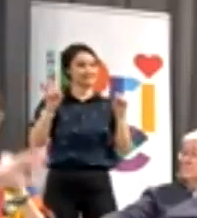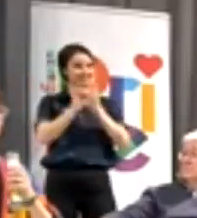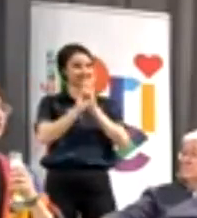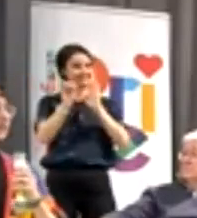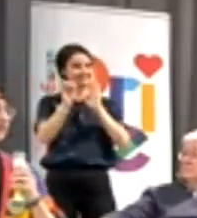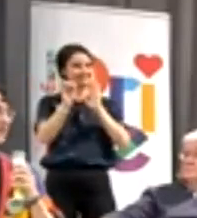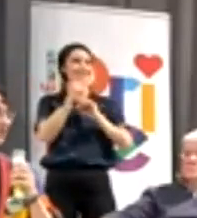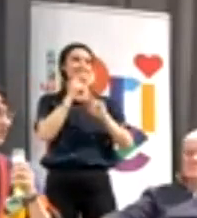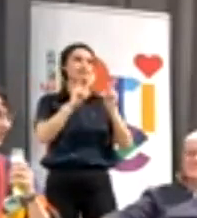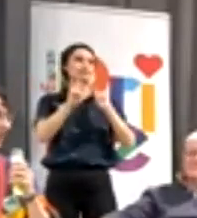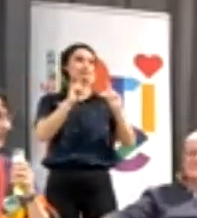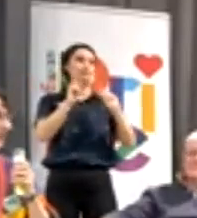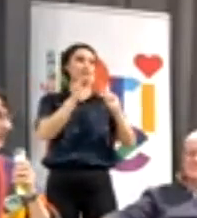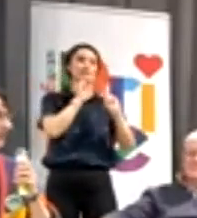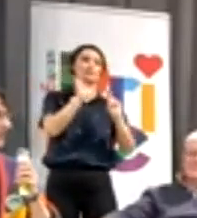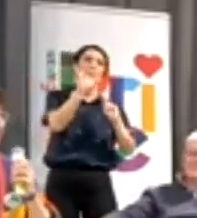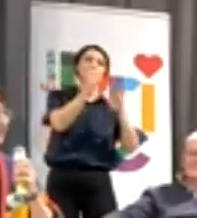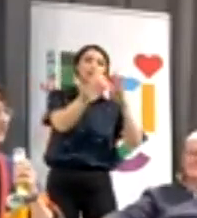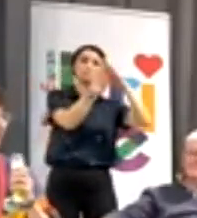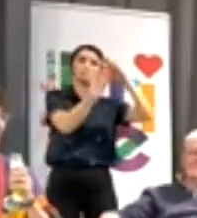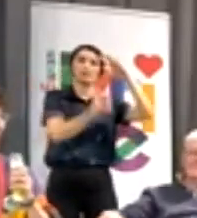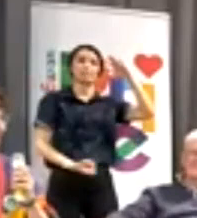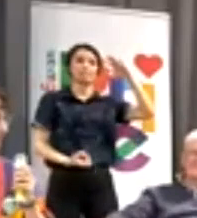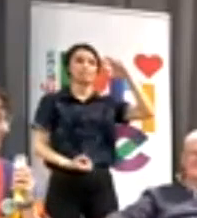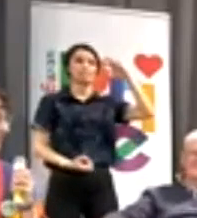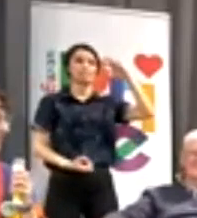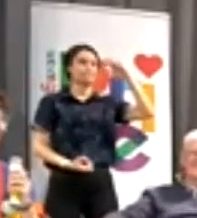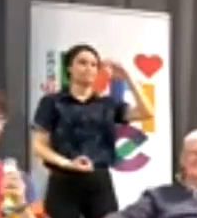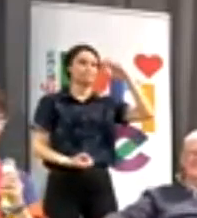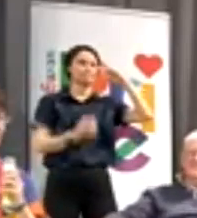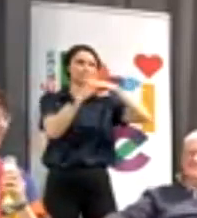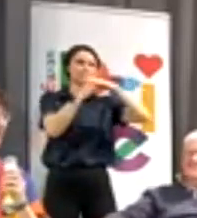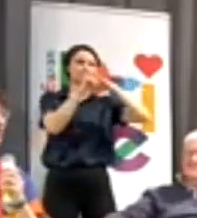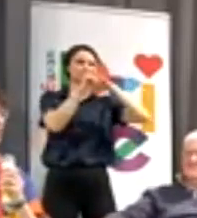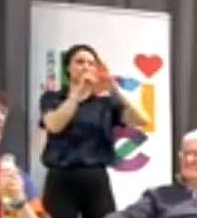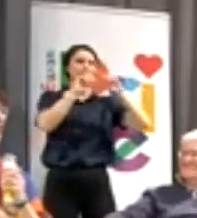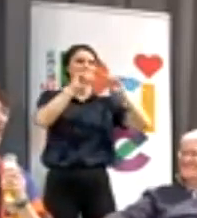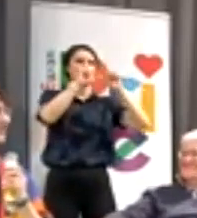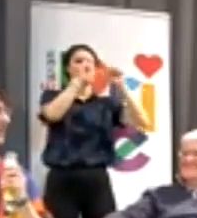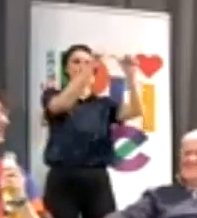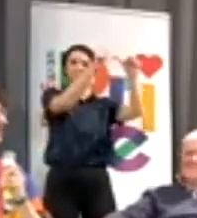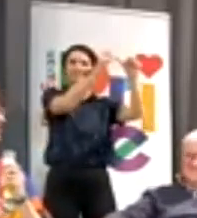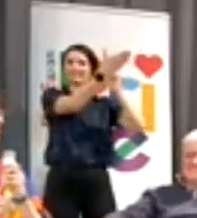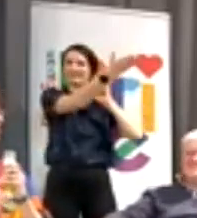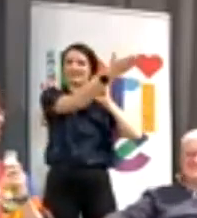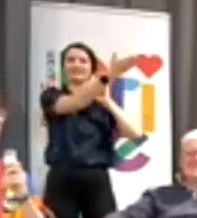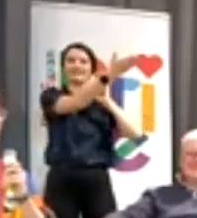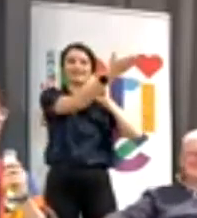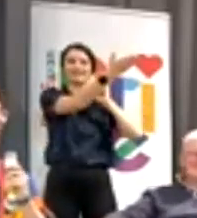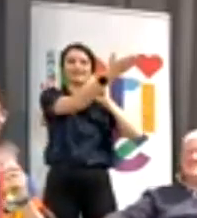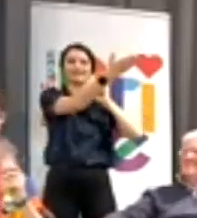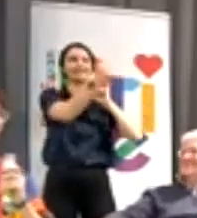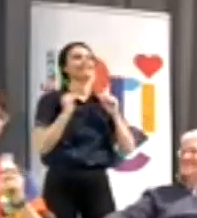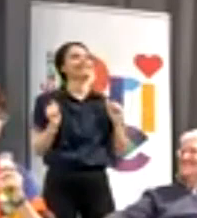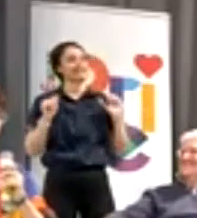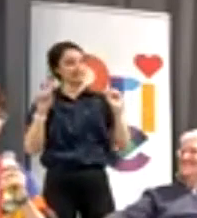people just don't disappear after they turn 25. They exist after that. There is a future to that. It's not just you get to be